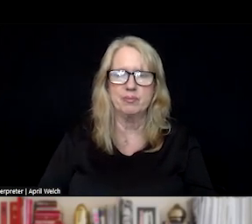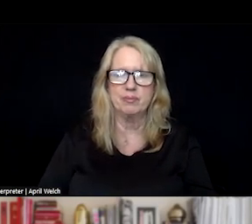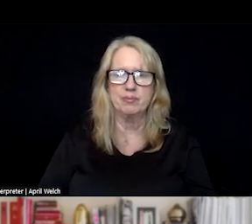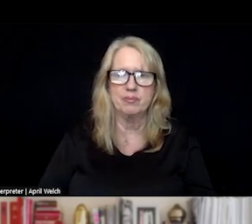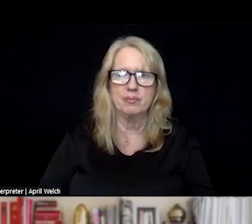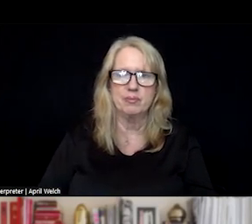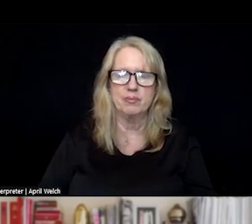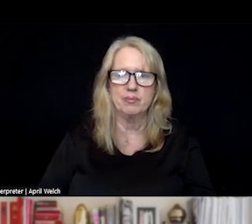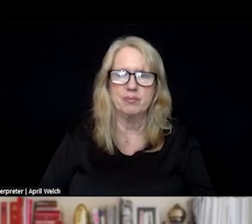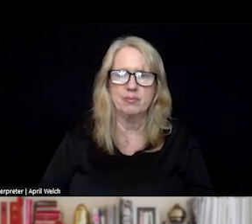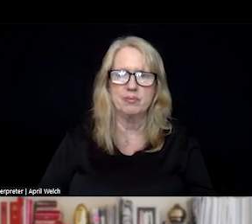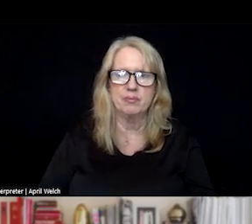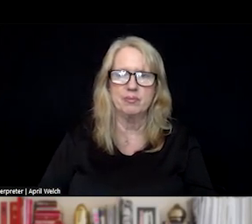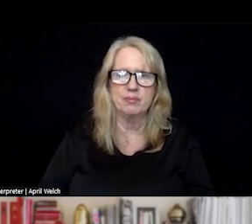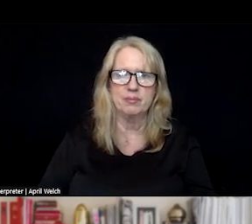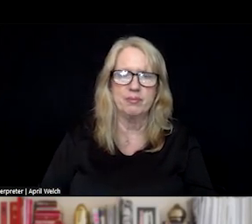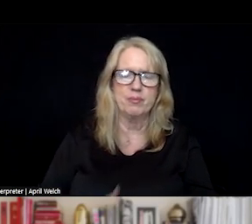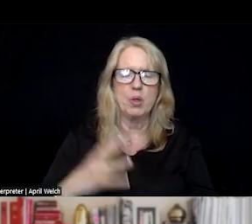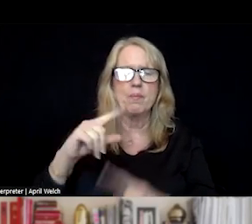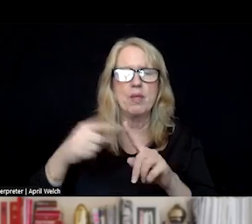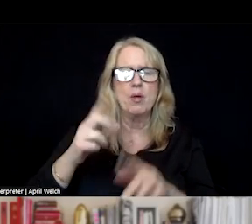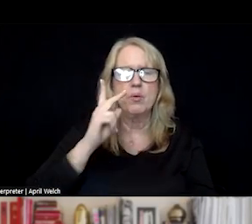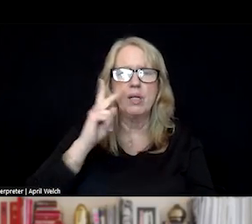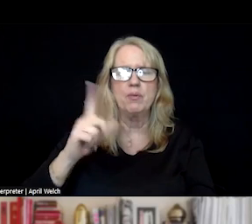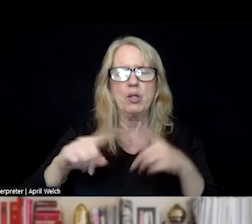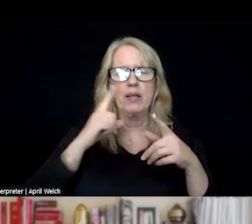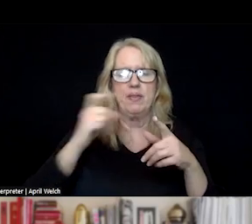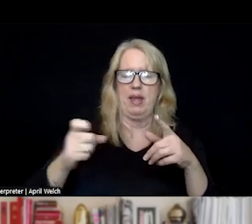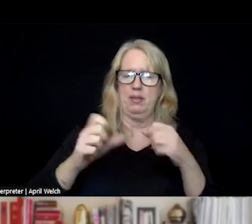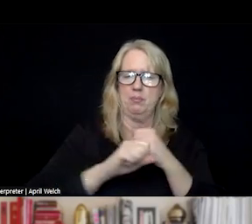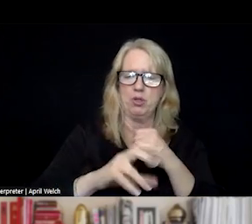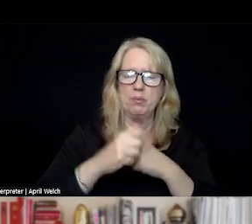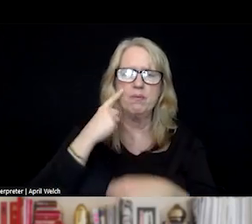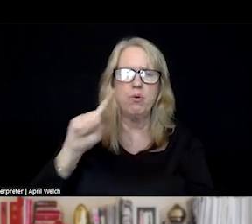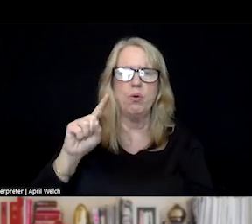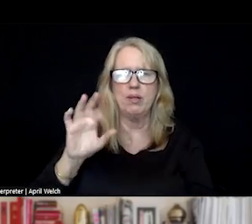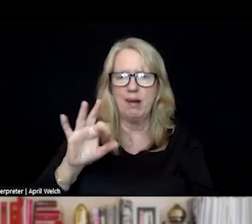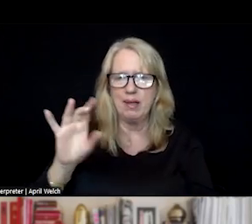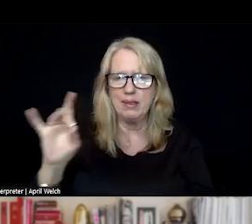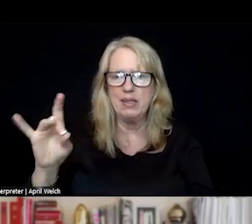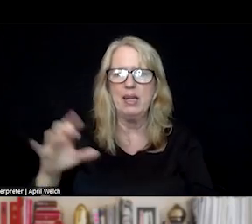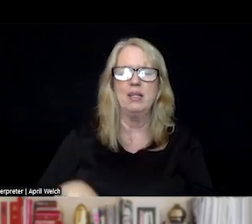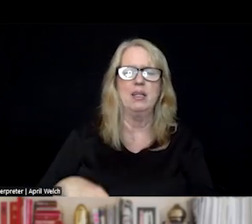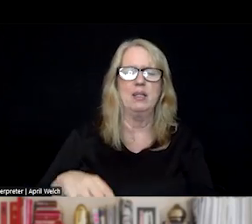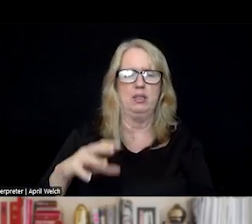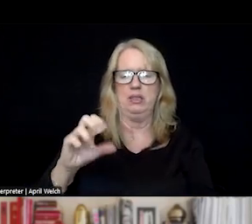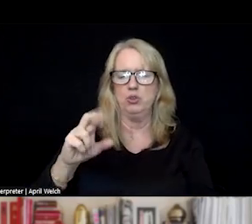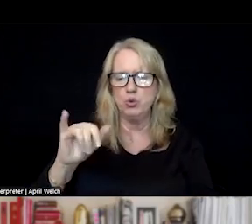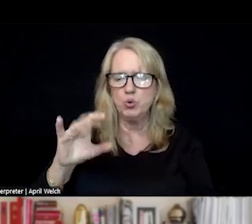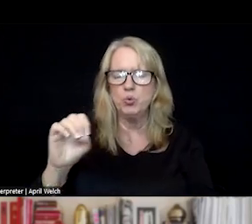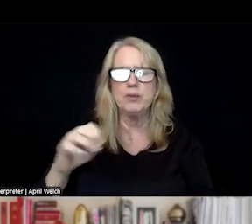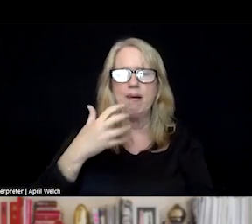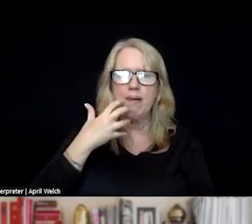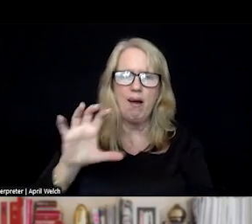And when we look at the marketing for 988, we do see that it's a suicide hotline.